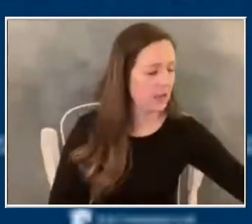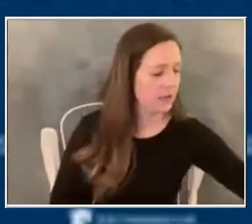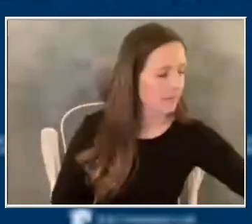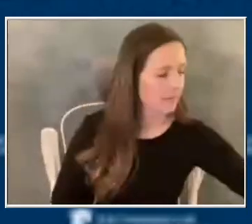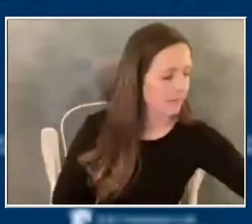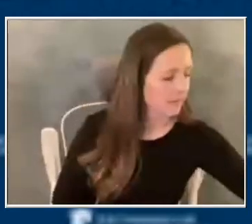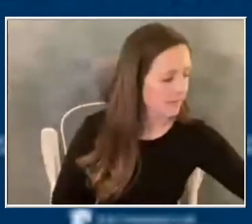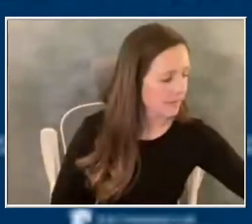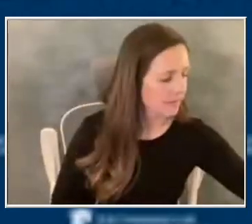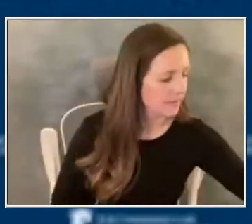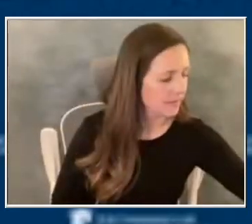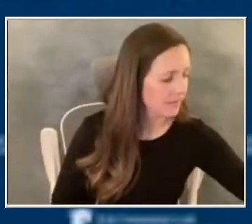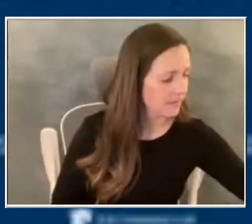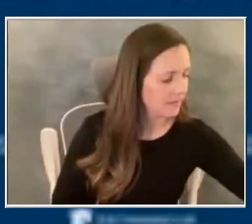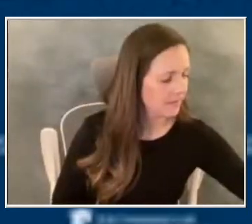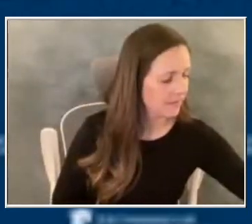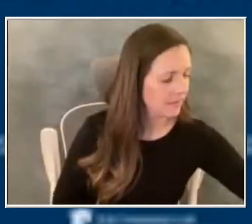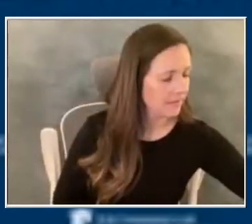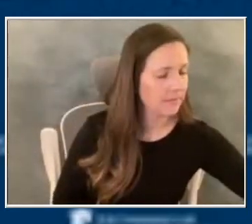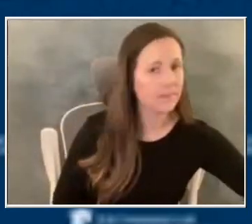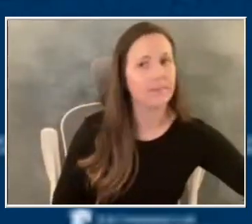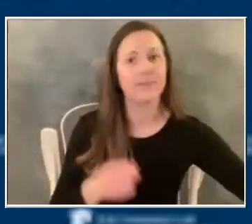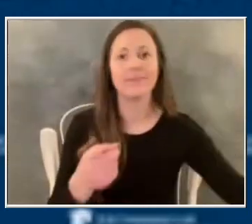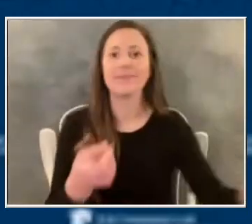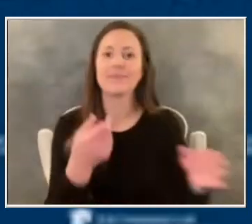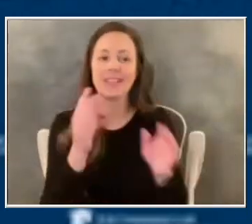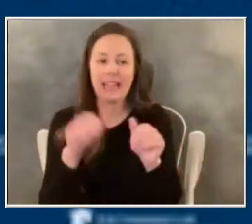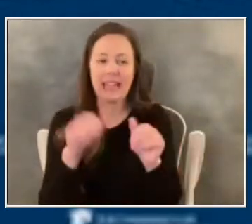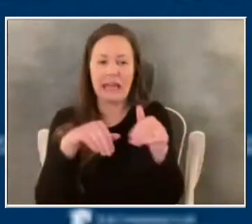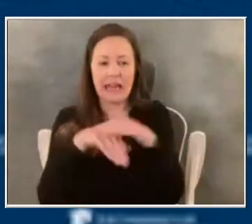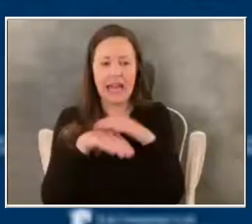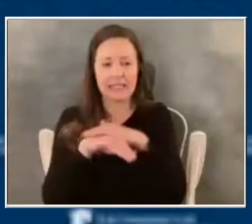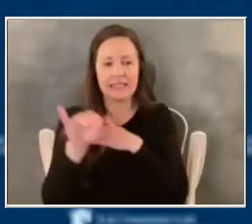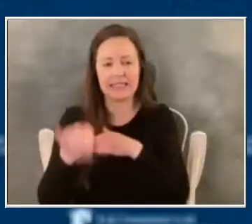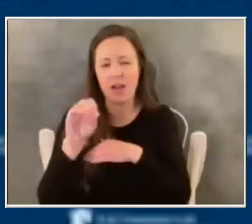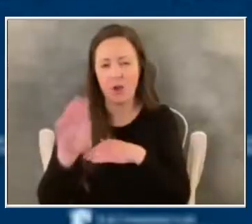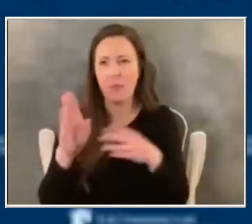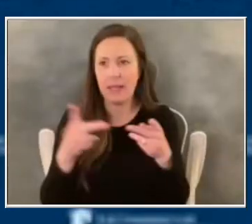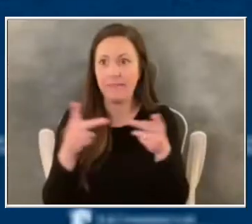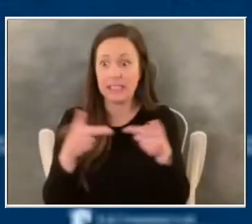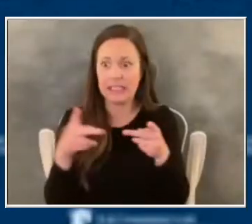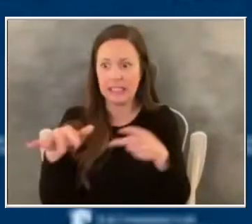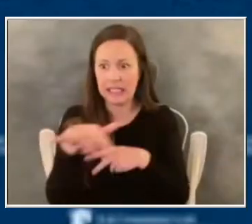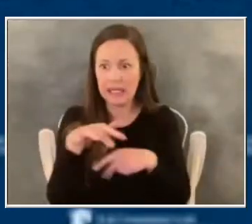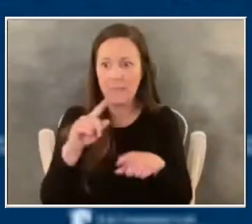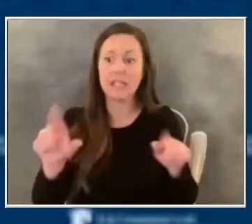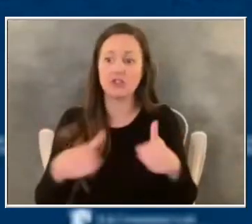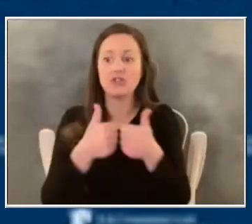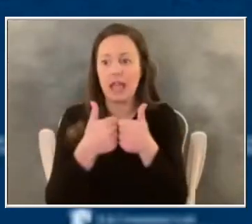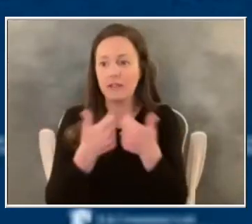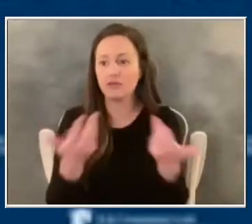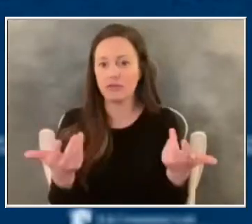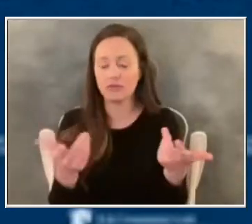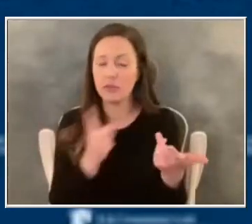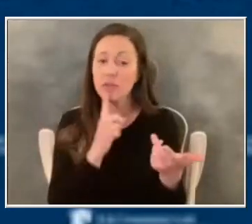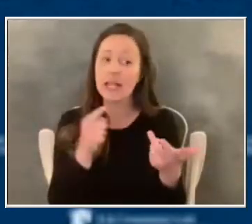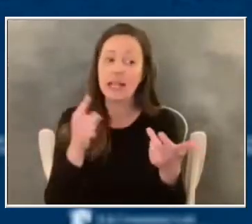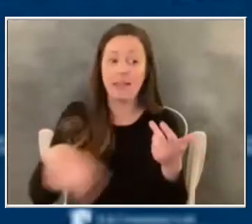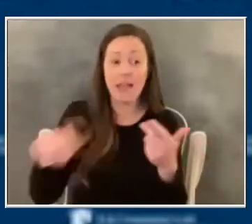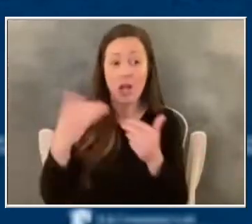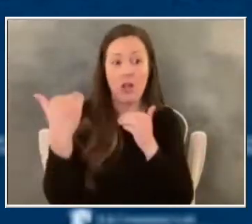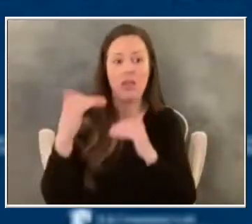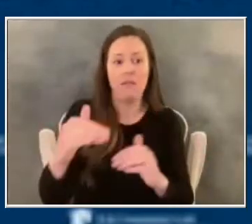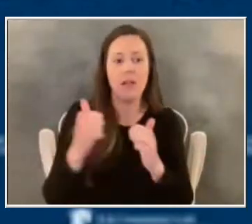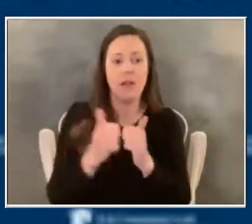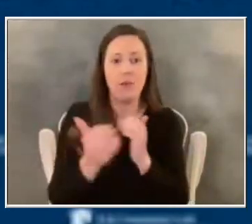obstetrical service facility. But that's challenging, because they, like others, are limited by the